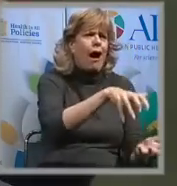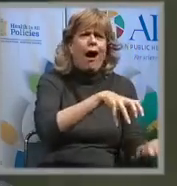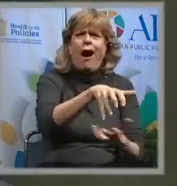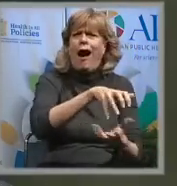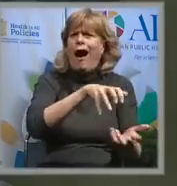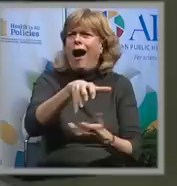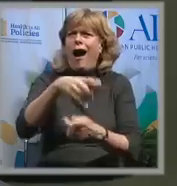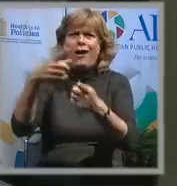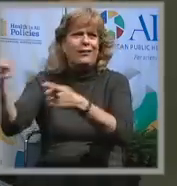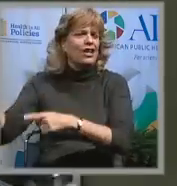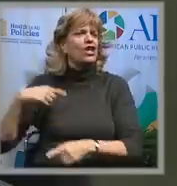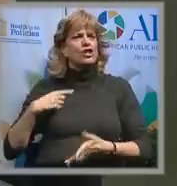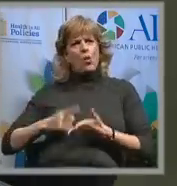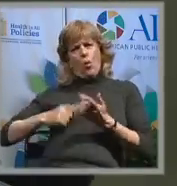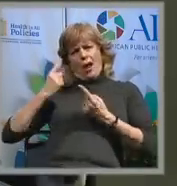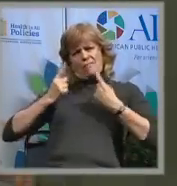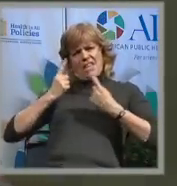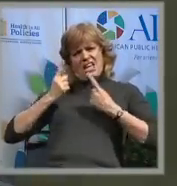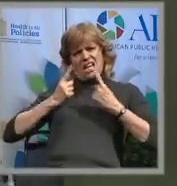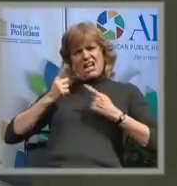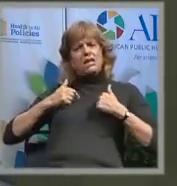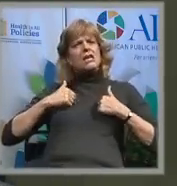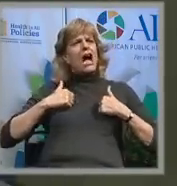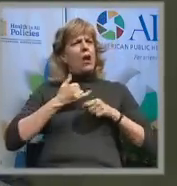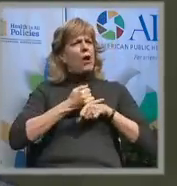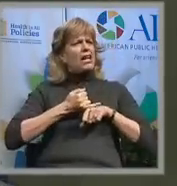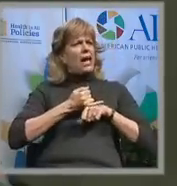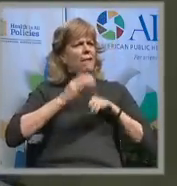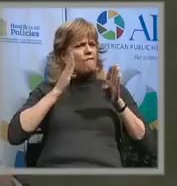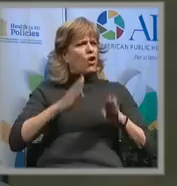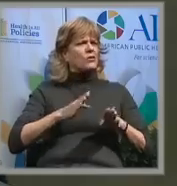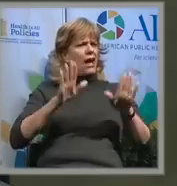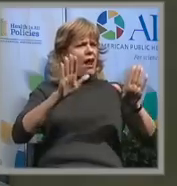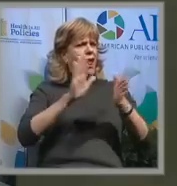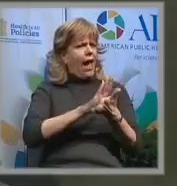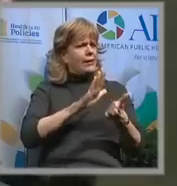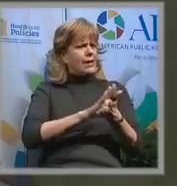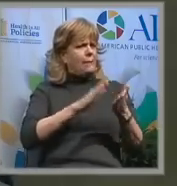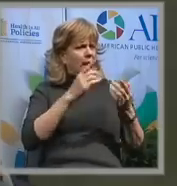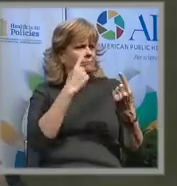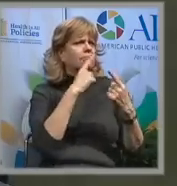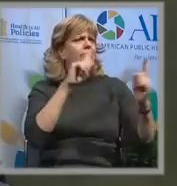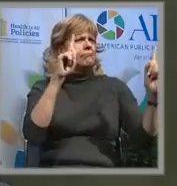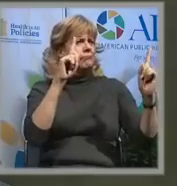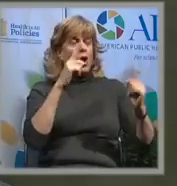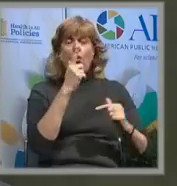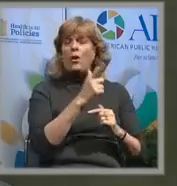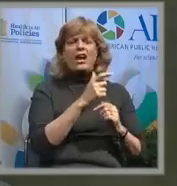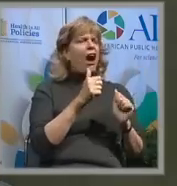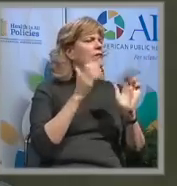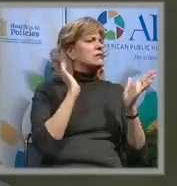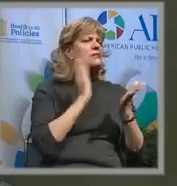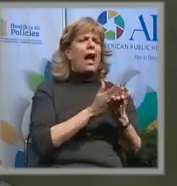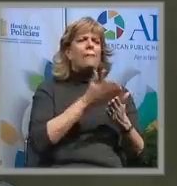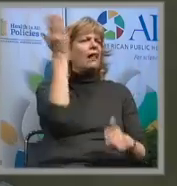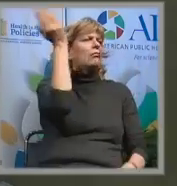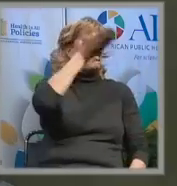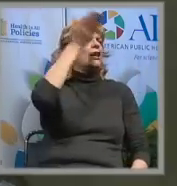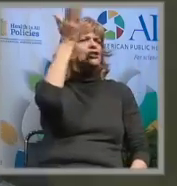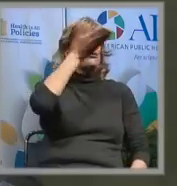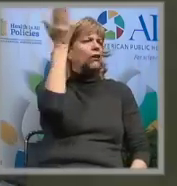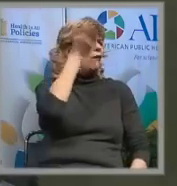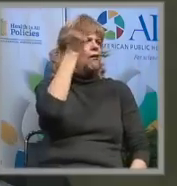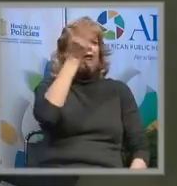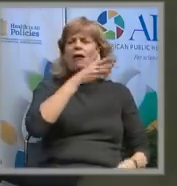right? So now when I'm thinking, when I'm back then, I'm on a campus that is focused on academic innovation. We are moving away from lecturing in many